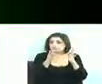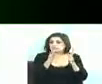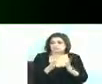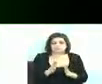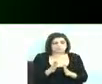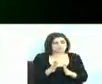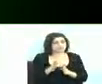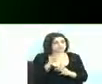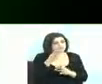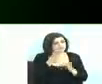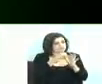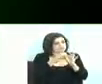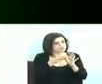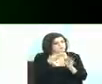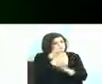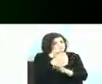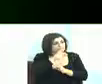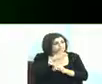and down that ladder.